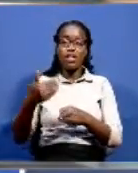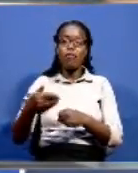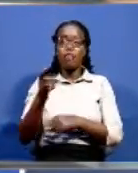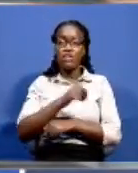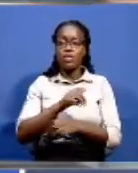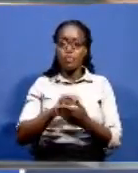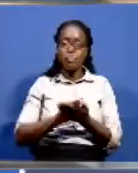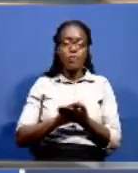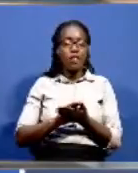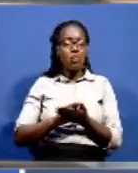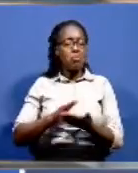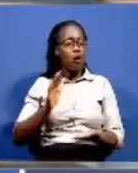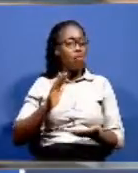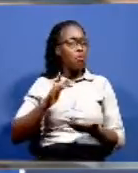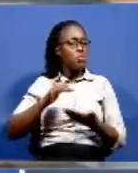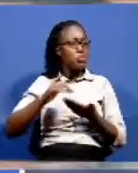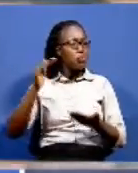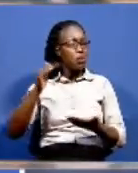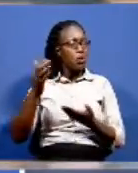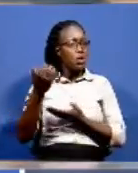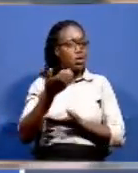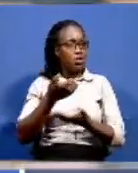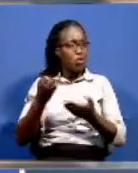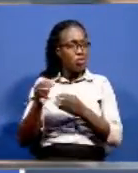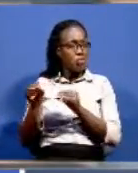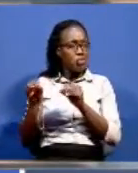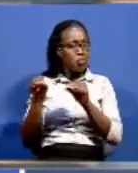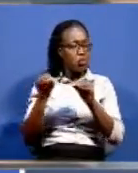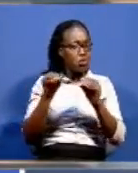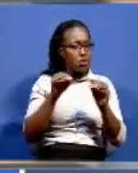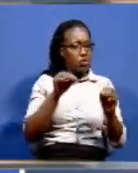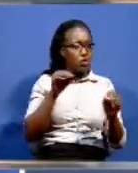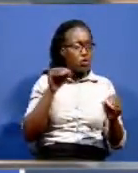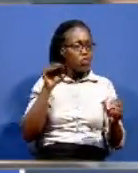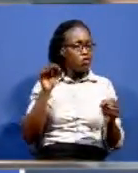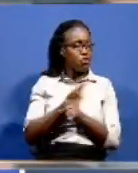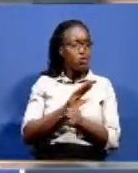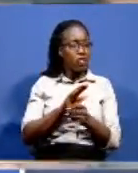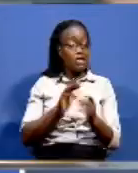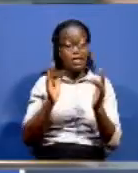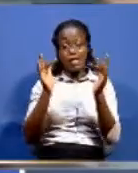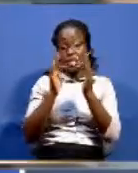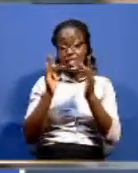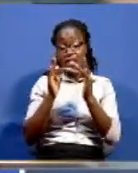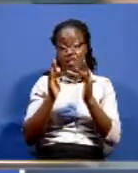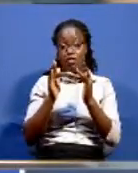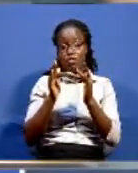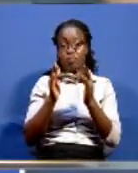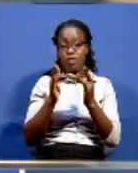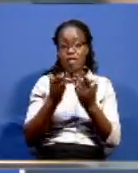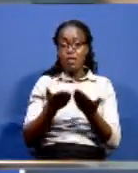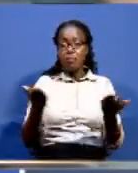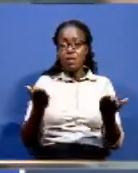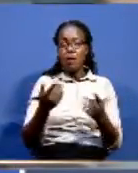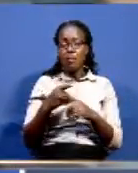more and more of the economy moves onto a completely digital platform, we have some businesses refusing to